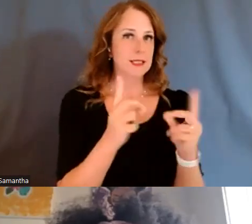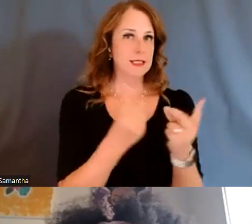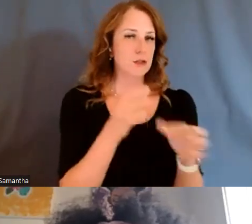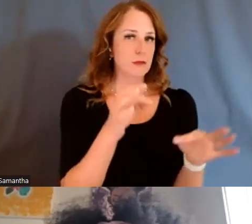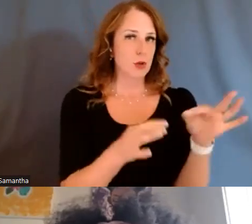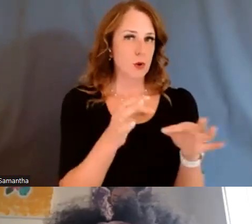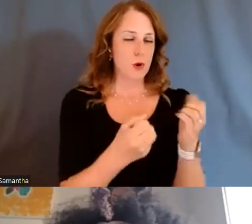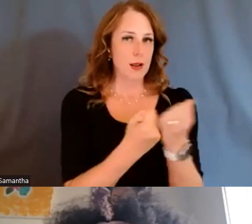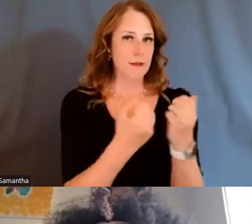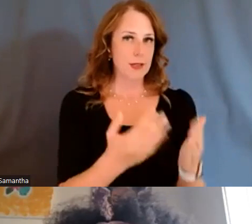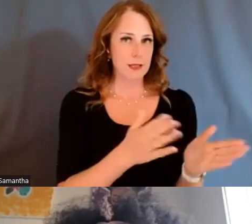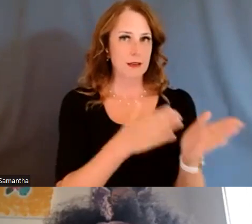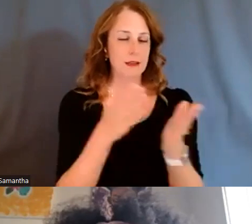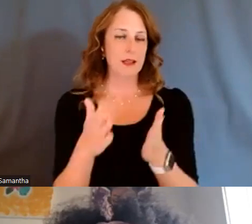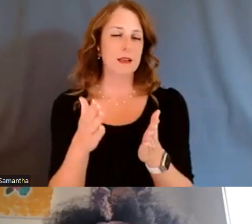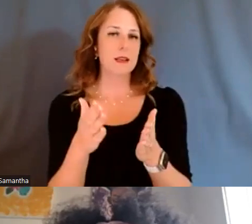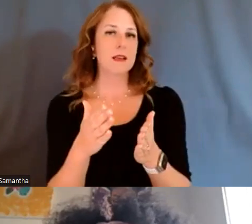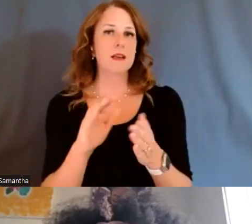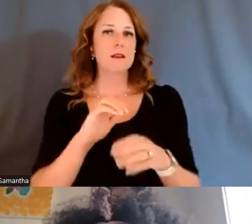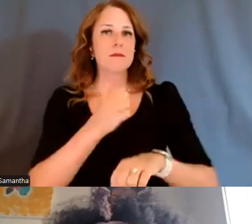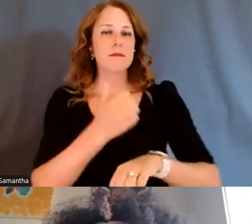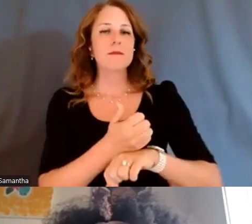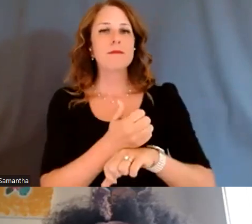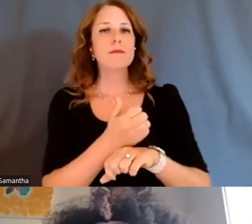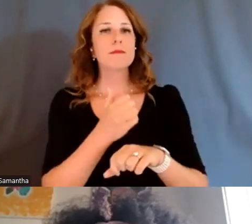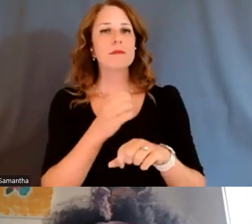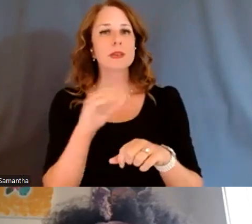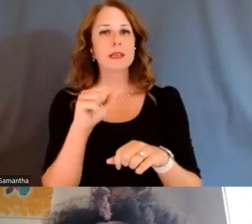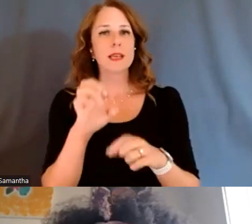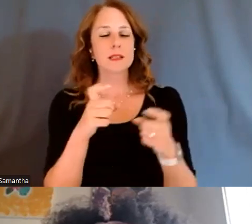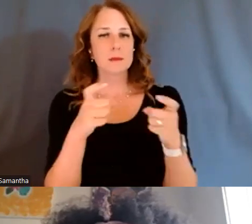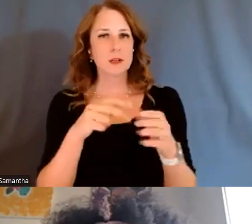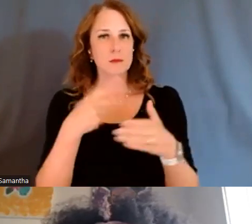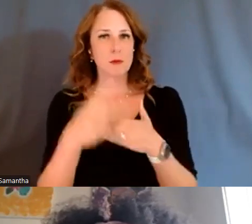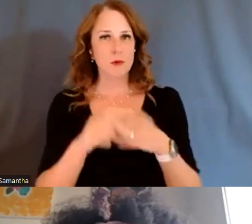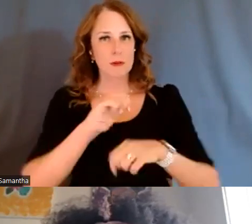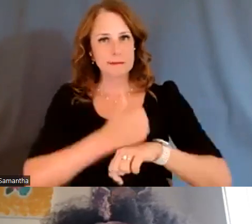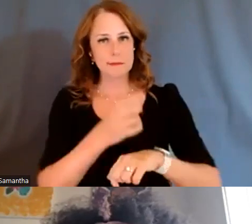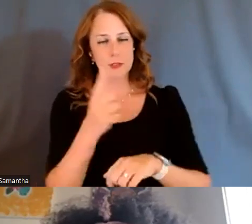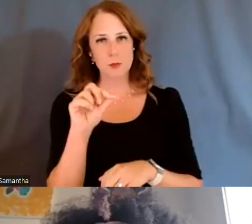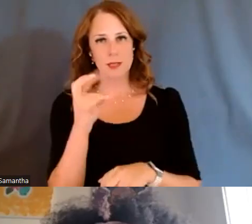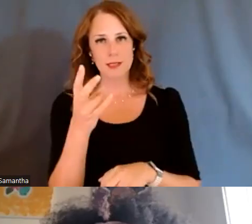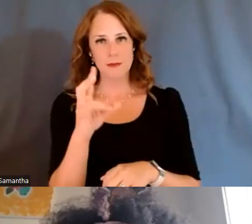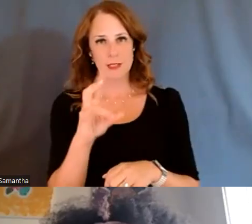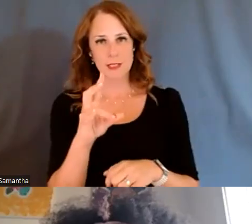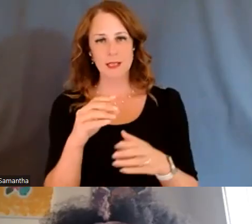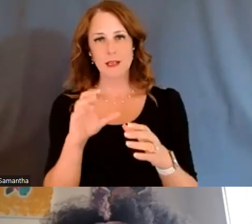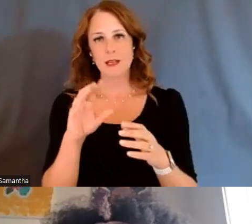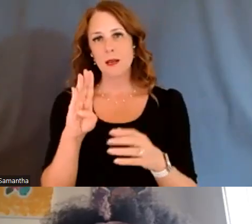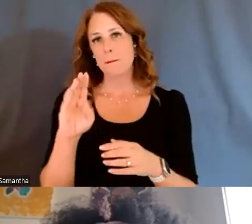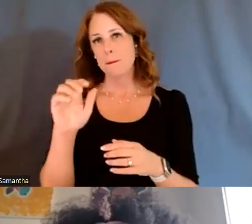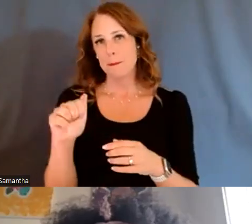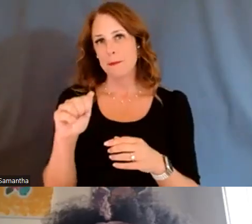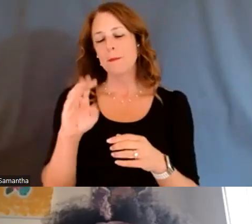which led to her creating the case management program in 2017. She earned a Bachelor of Science degree in Child